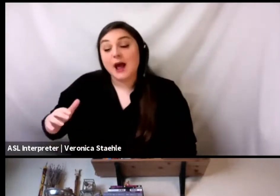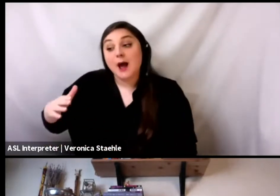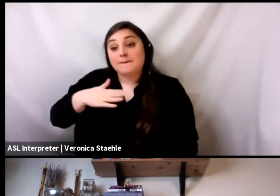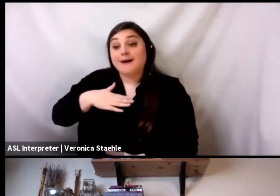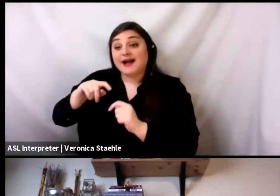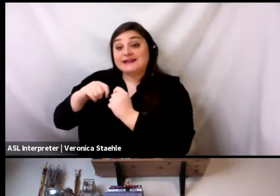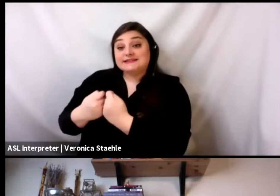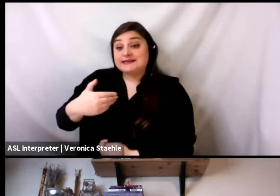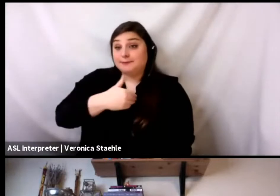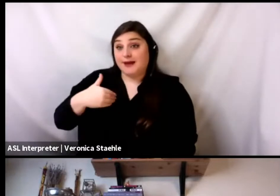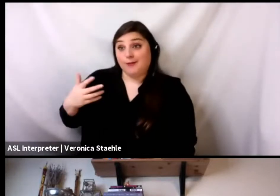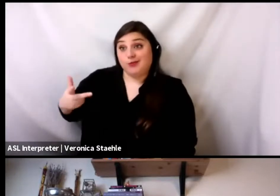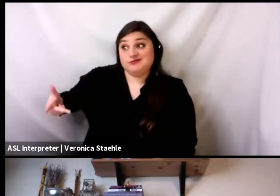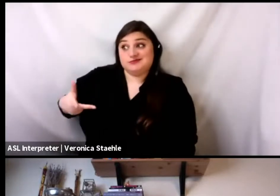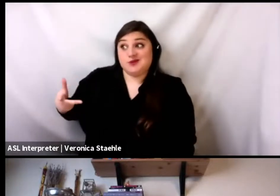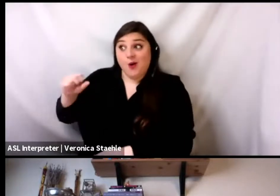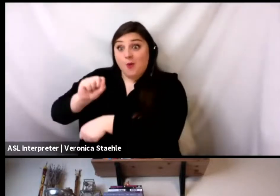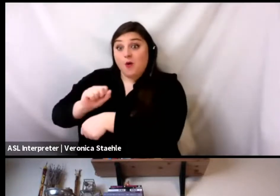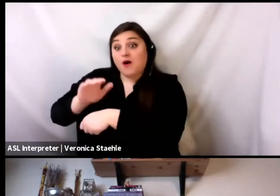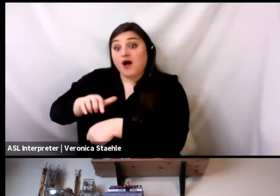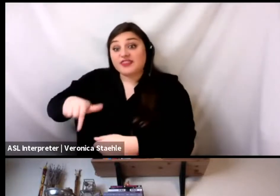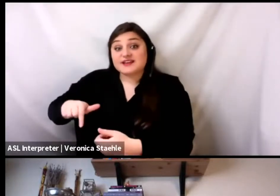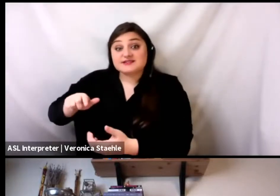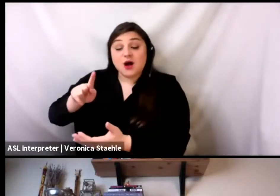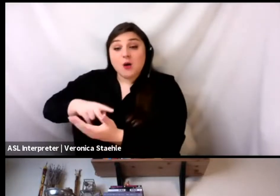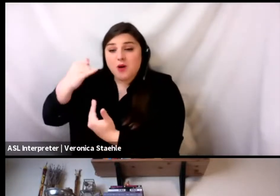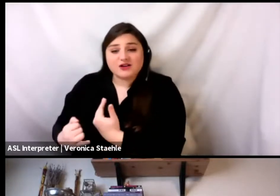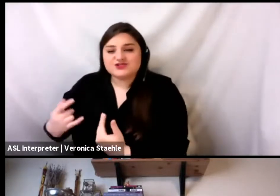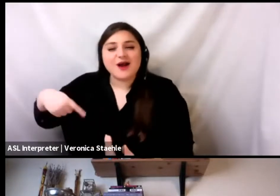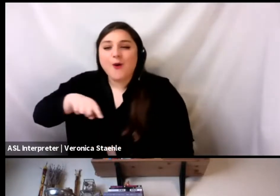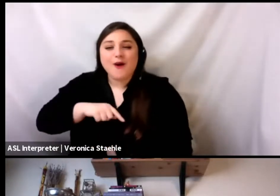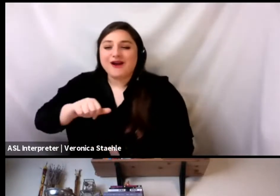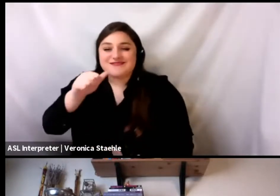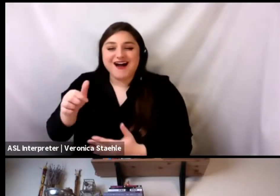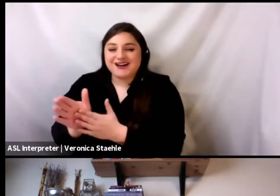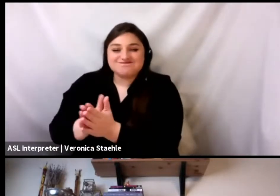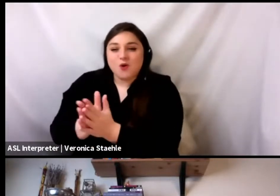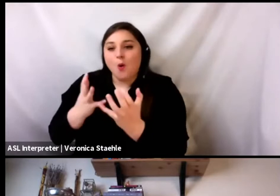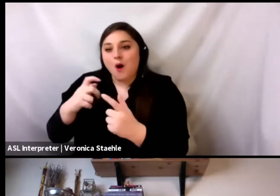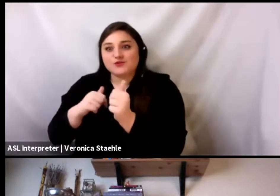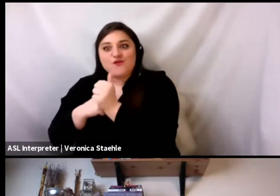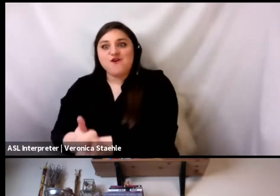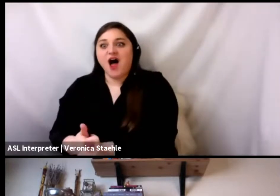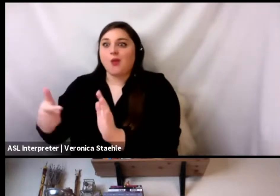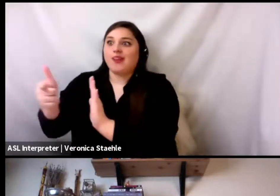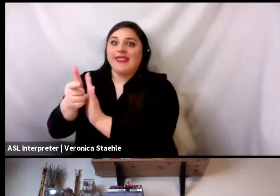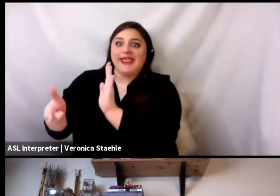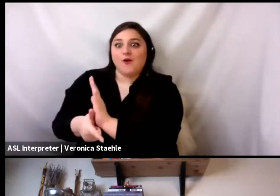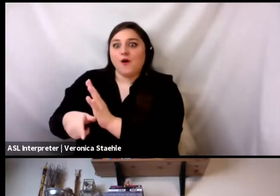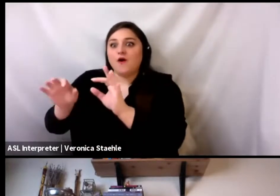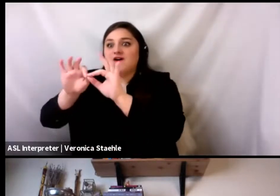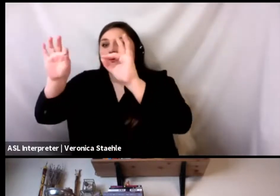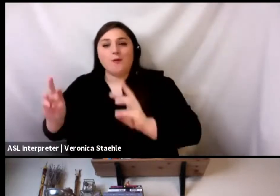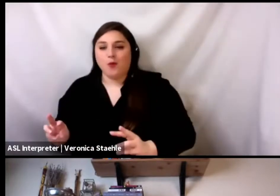want to like, it's not illegal. It's like, we're not interested in like staying within that legal framework because usually terms and agreement